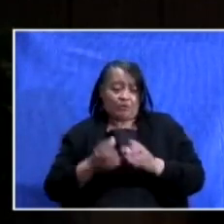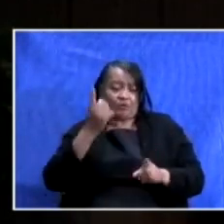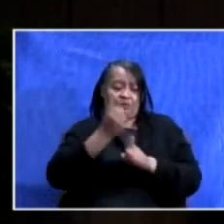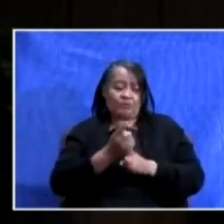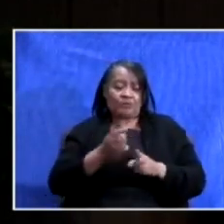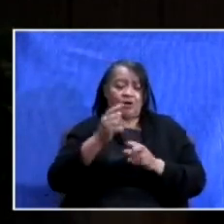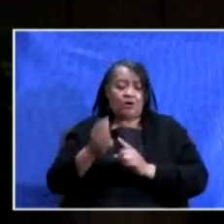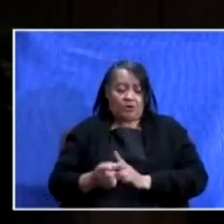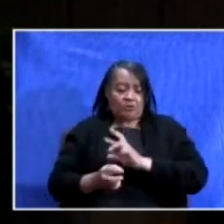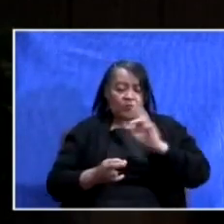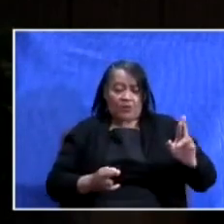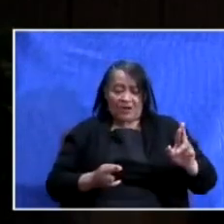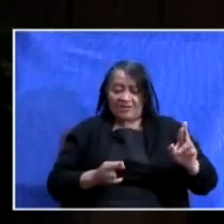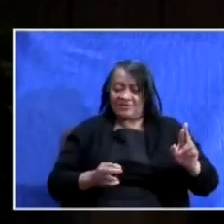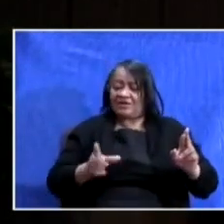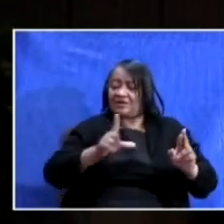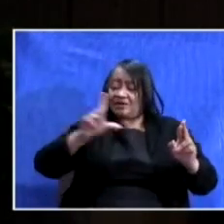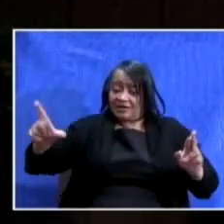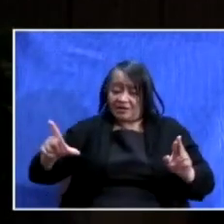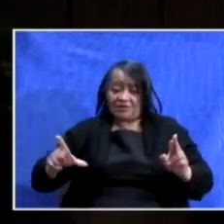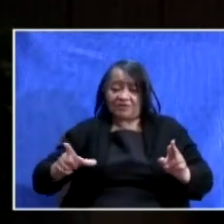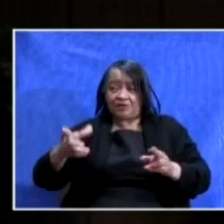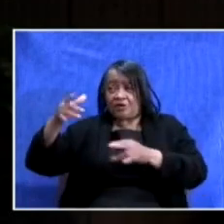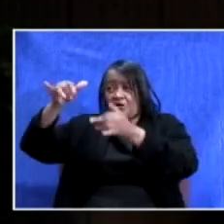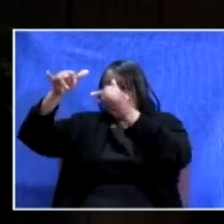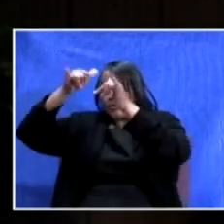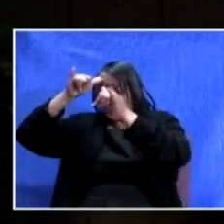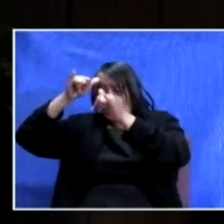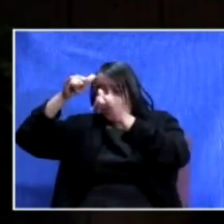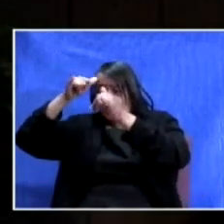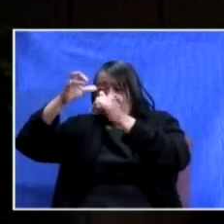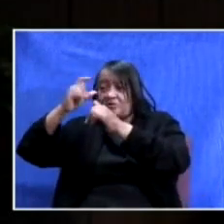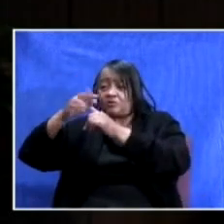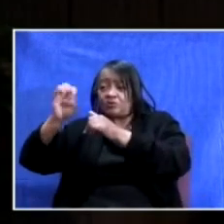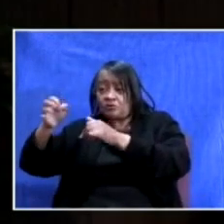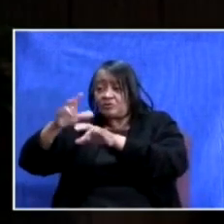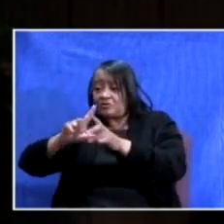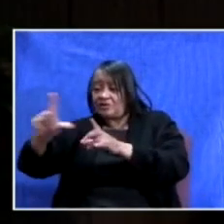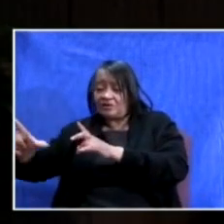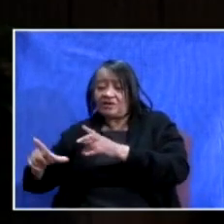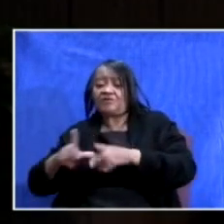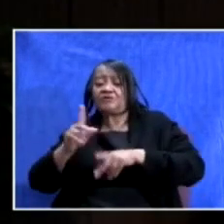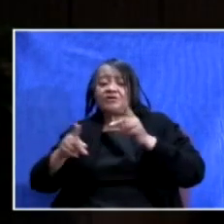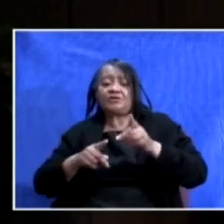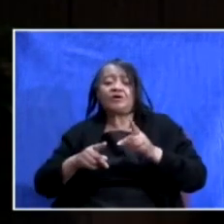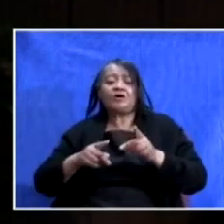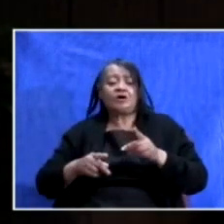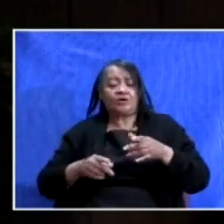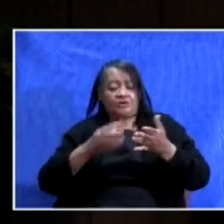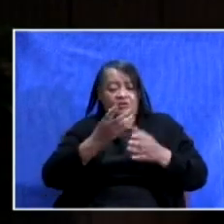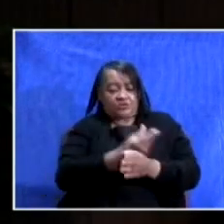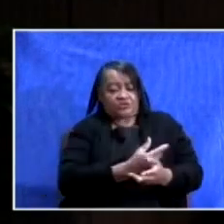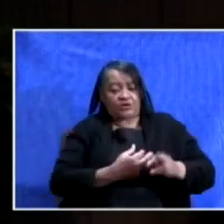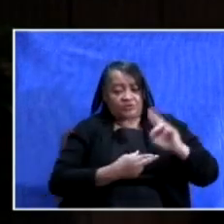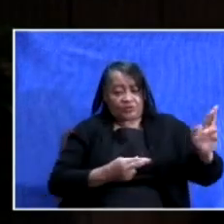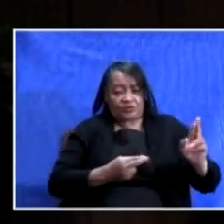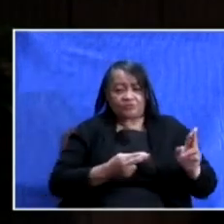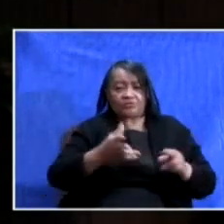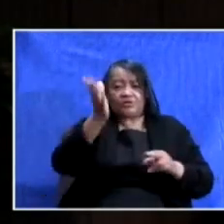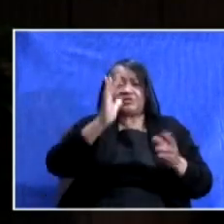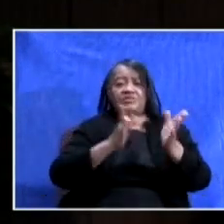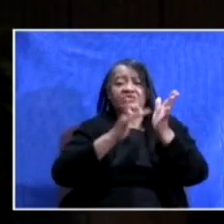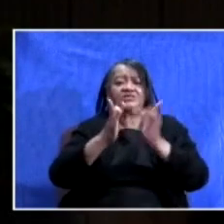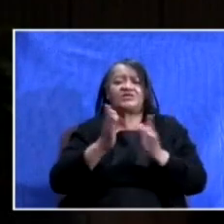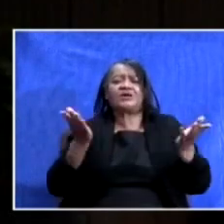Goats on the left, sheep on the right. And this is what Jesus says. He says, for I was